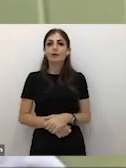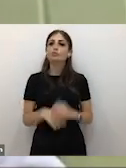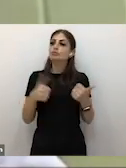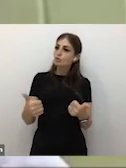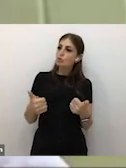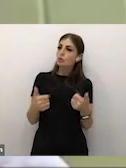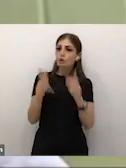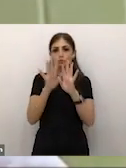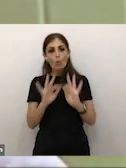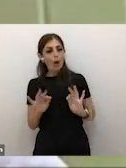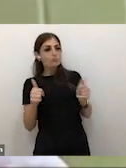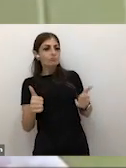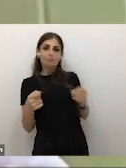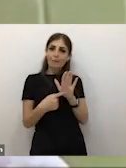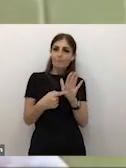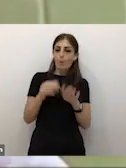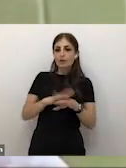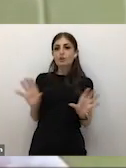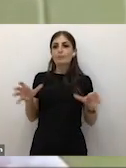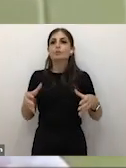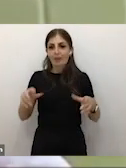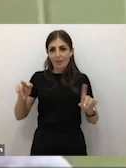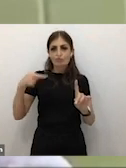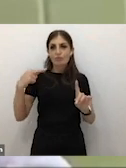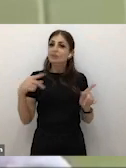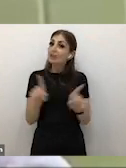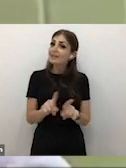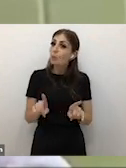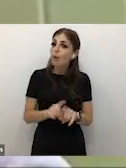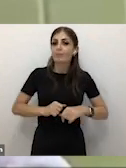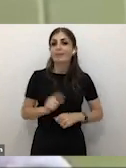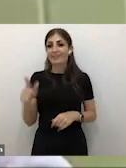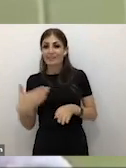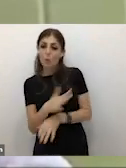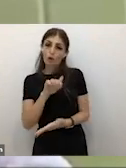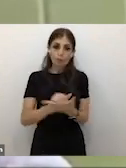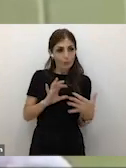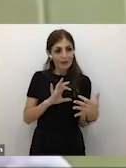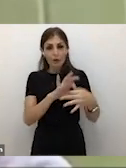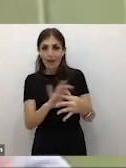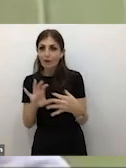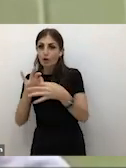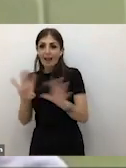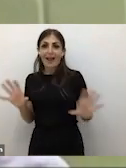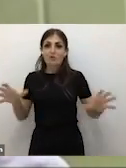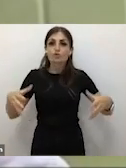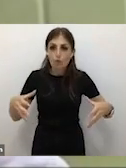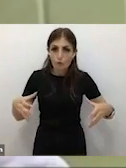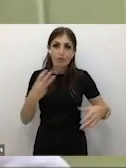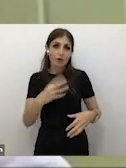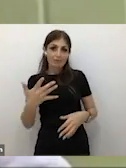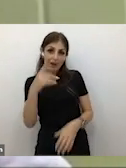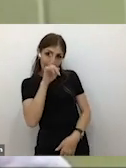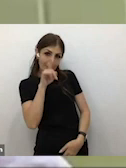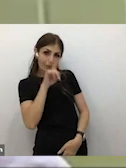quality time together and have some good space for reflection. So at these workshops, we'll connect together as a whole group, so all 35 of